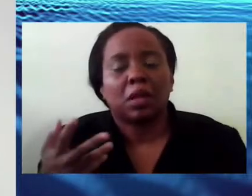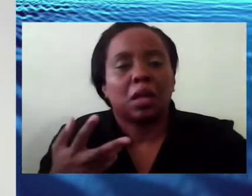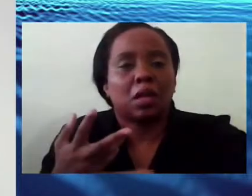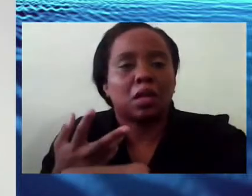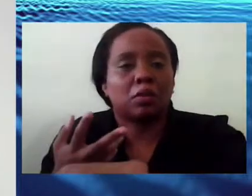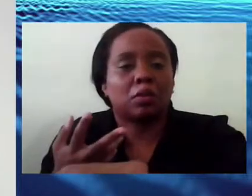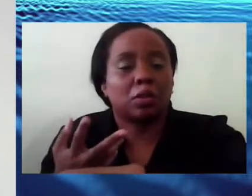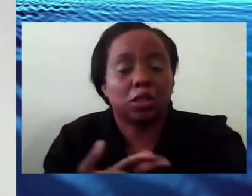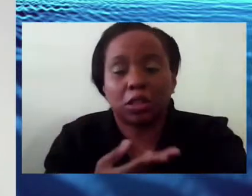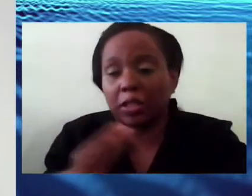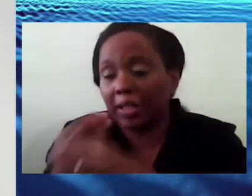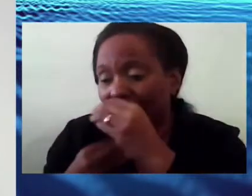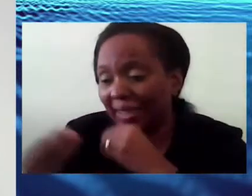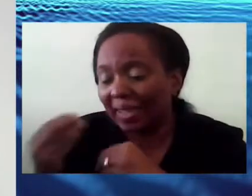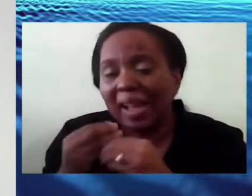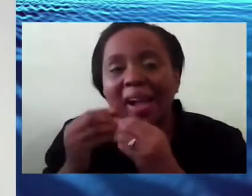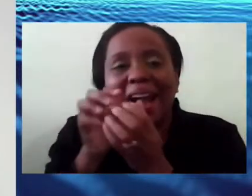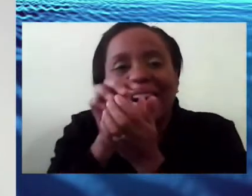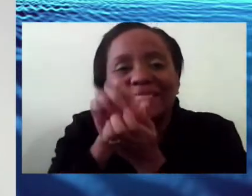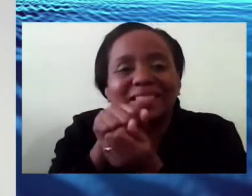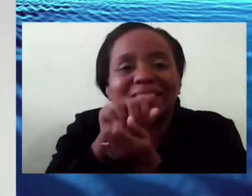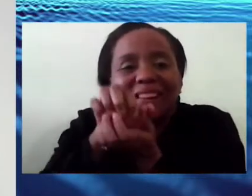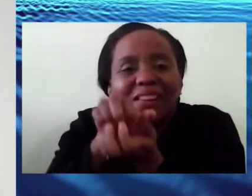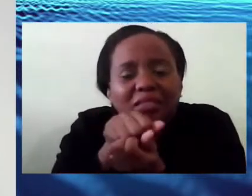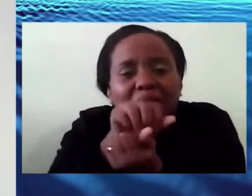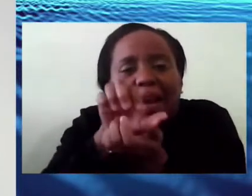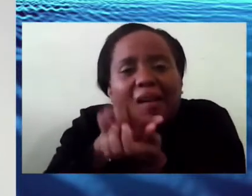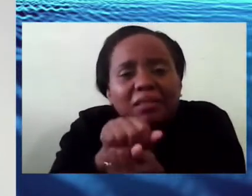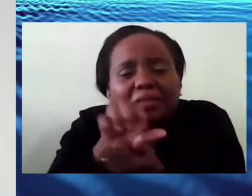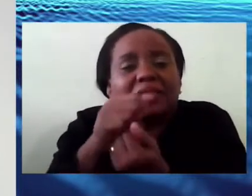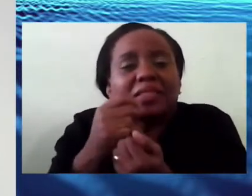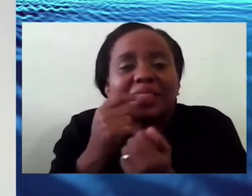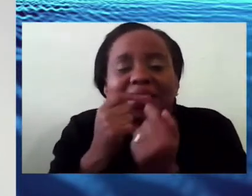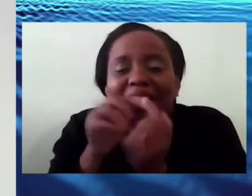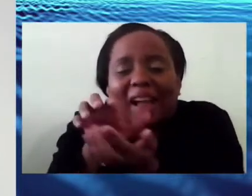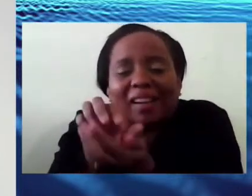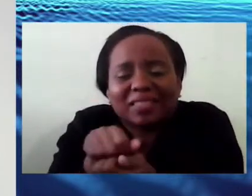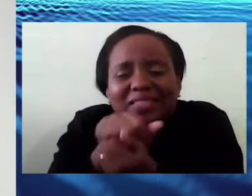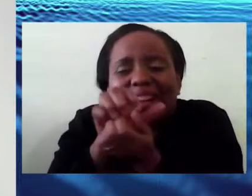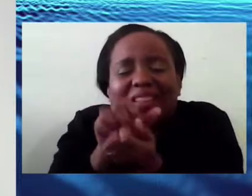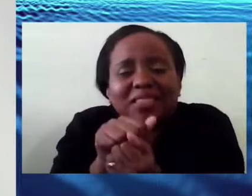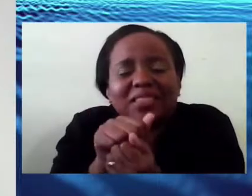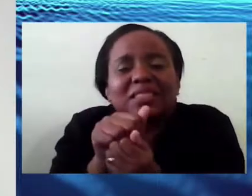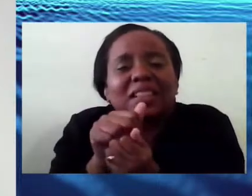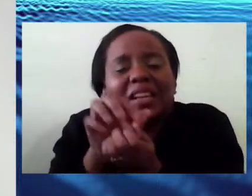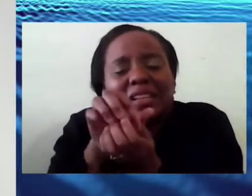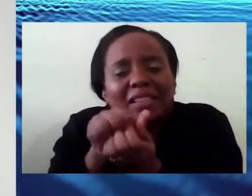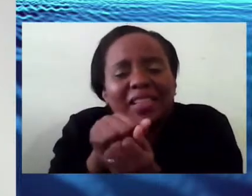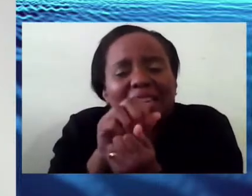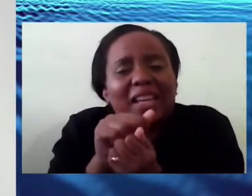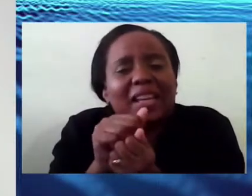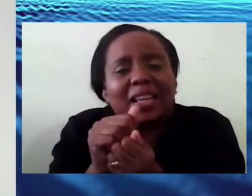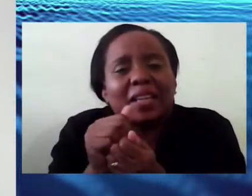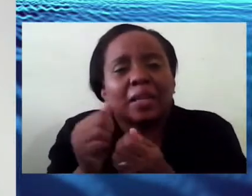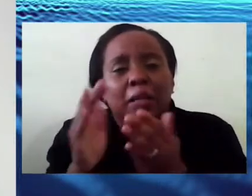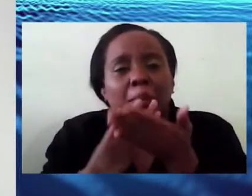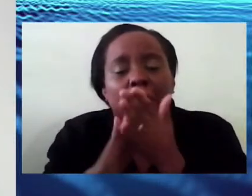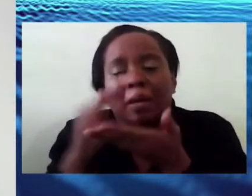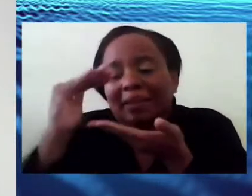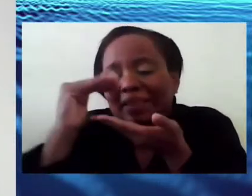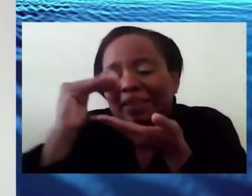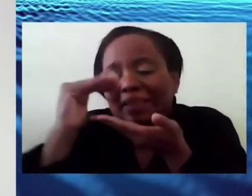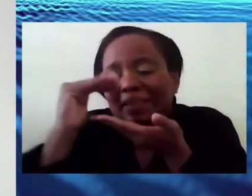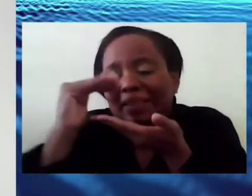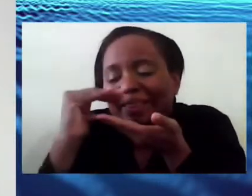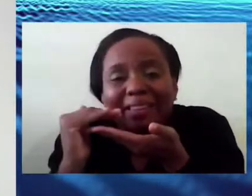and break because of the abrasive nature of the ash. And then they become inappetent. They can't eat, they lose